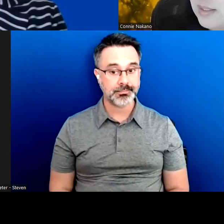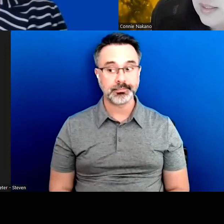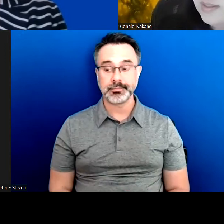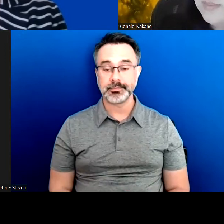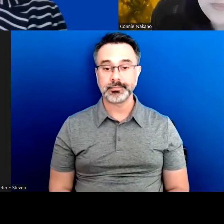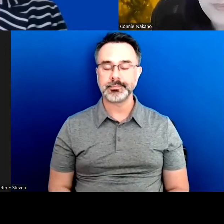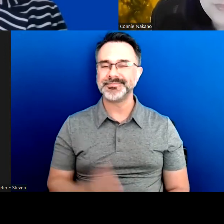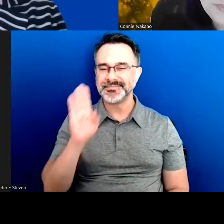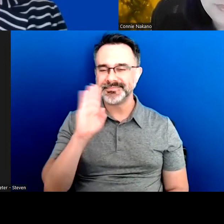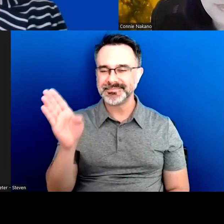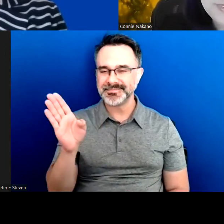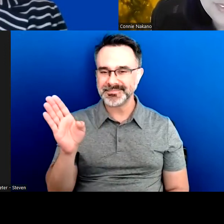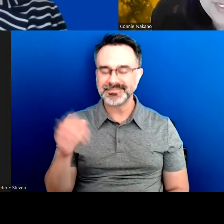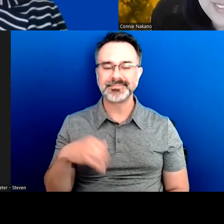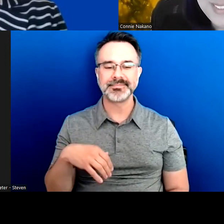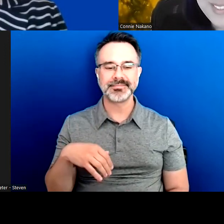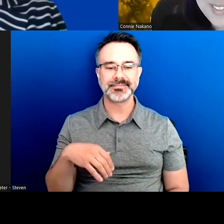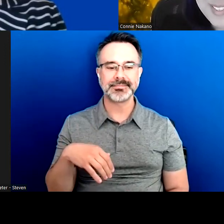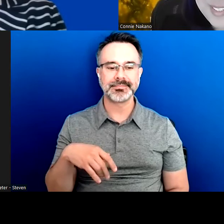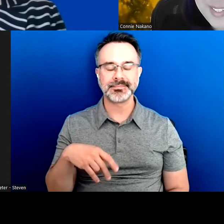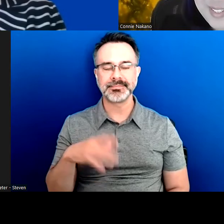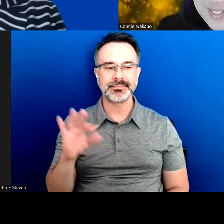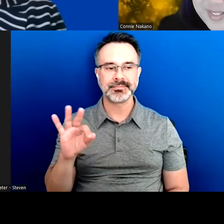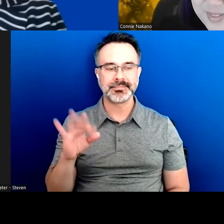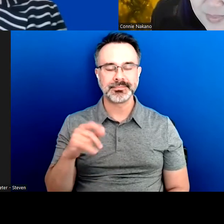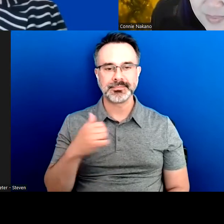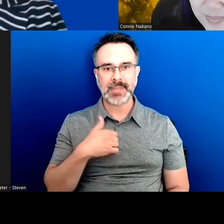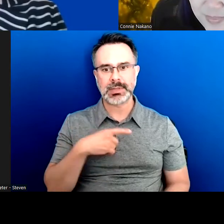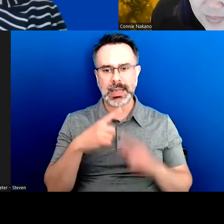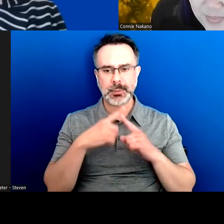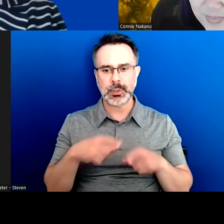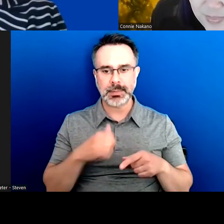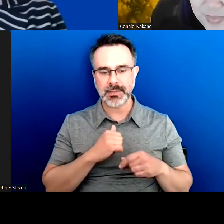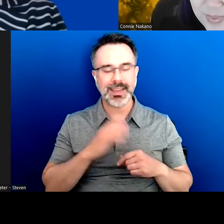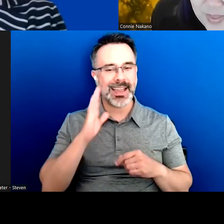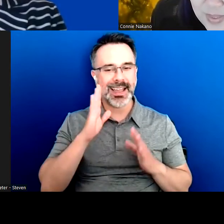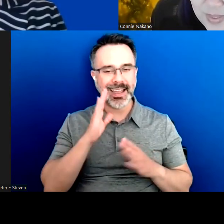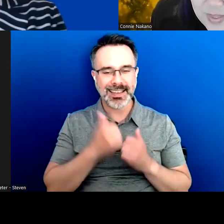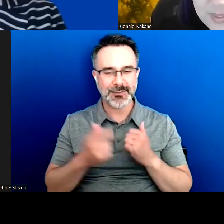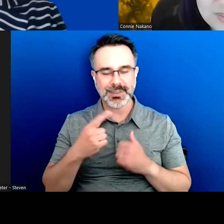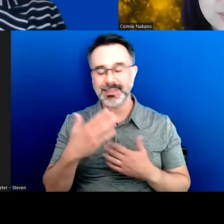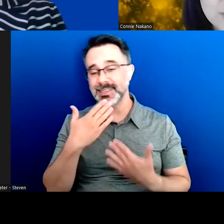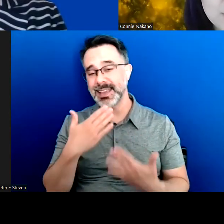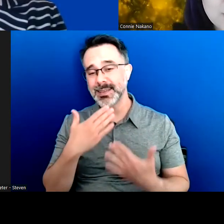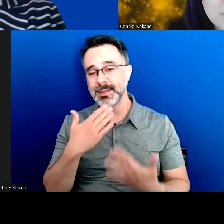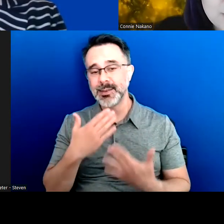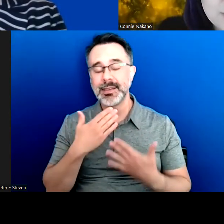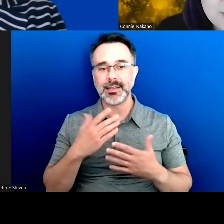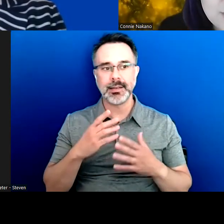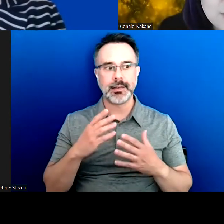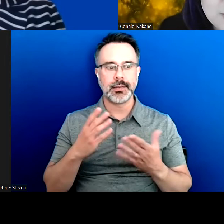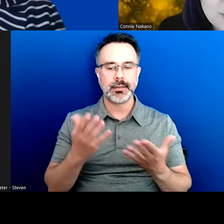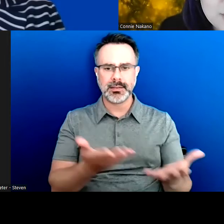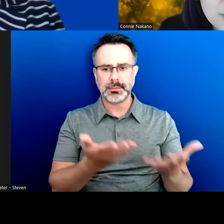Hi there. I was unmuting myself. Sorry about that. Hi, everyone. Thank you so much for bringing this to